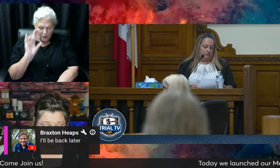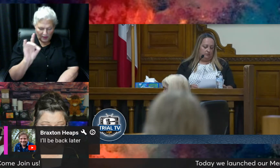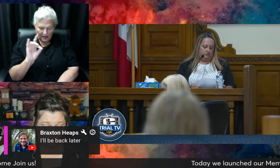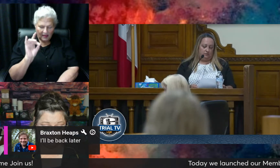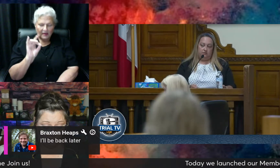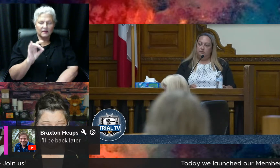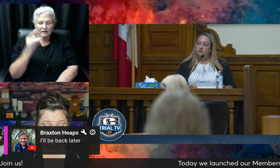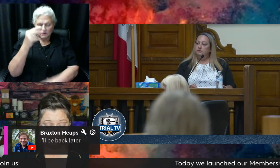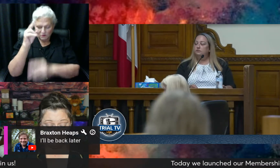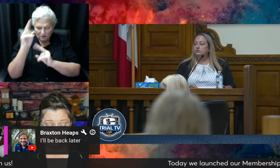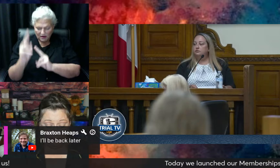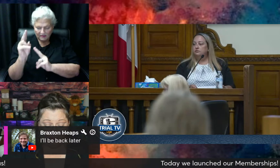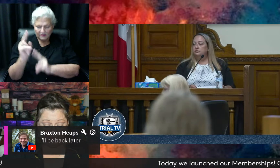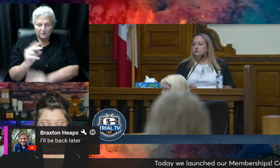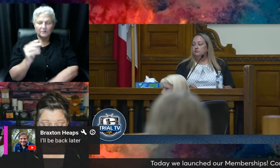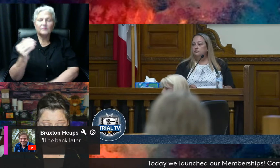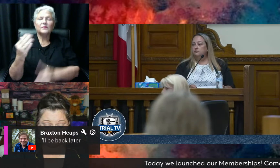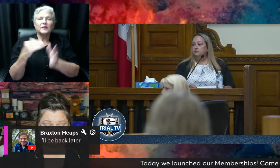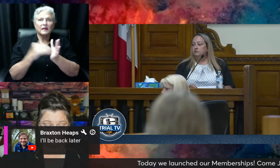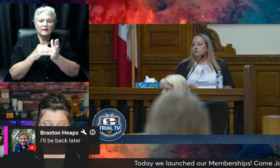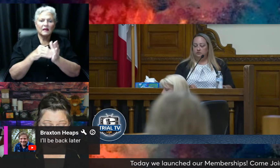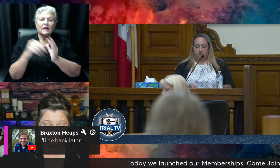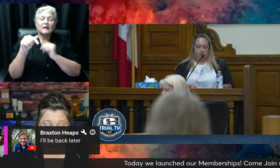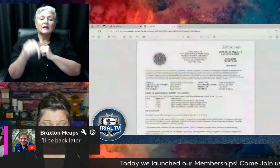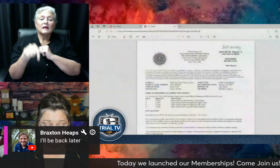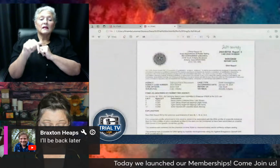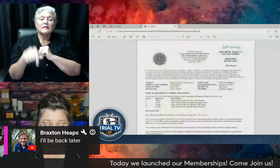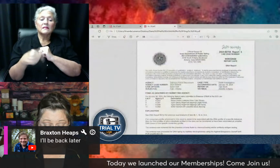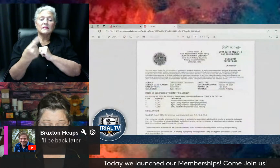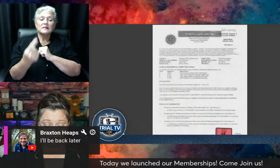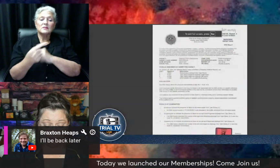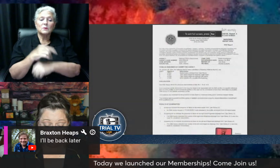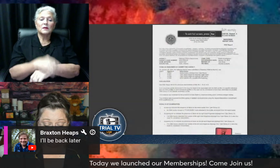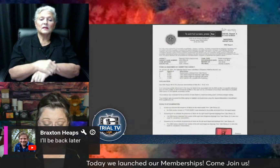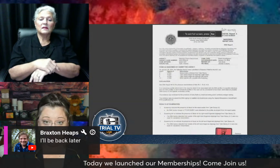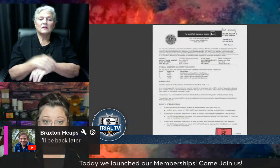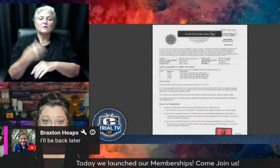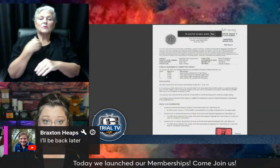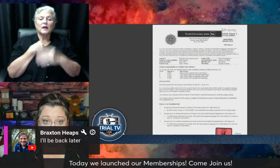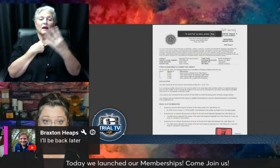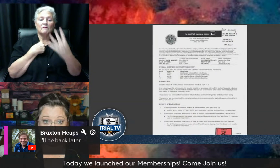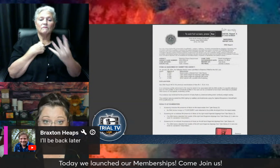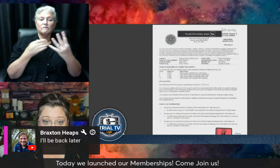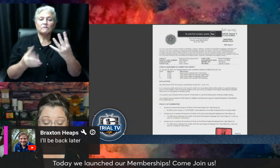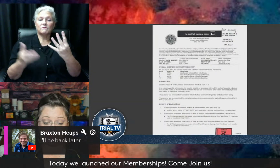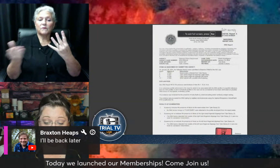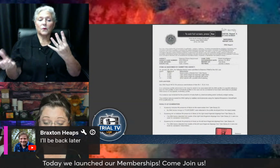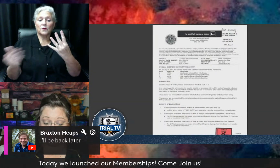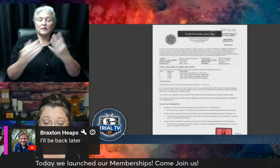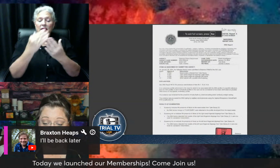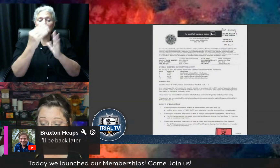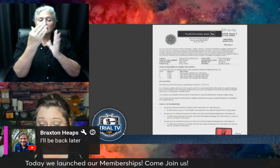And again, on this one, we've got 4 items listed.